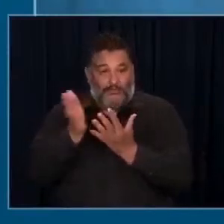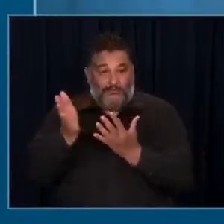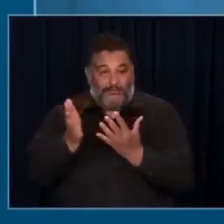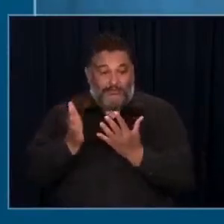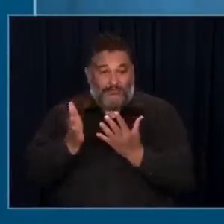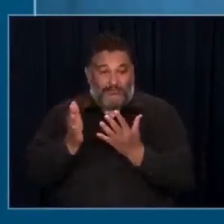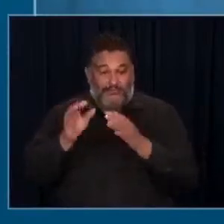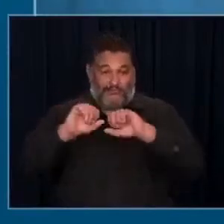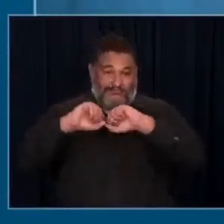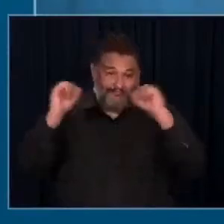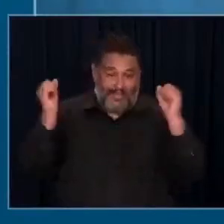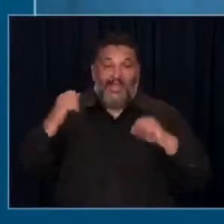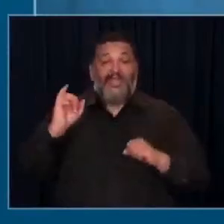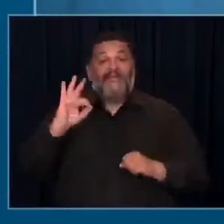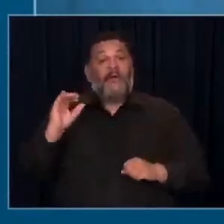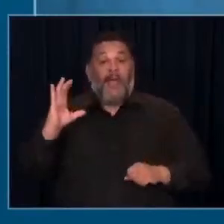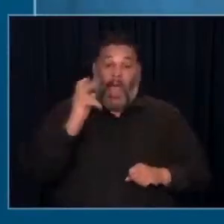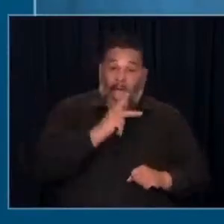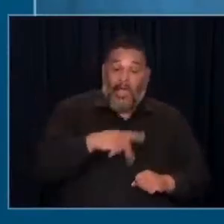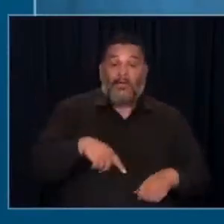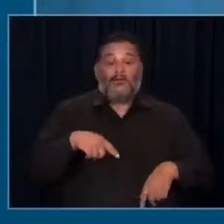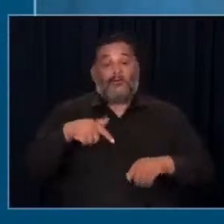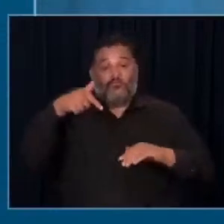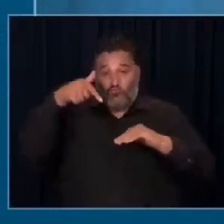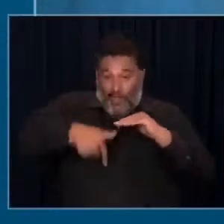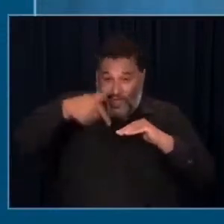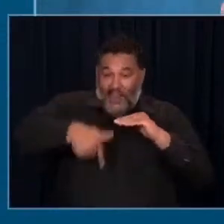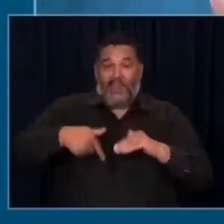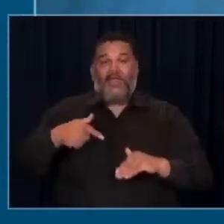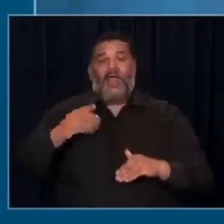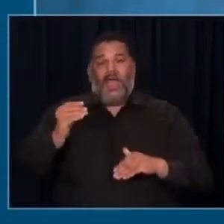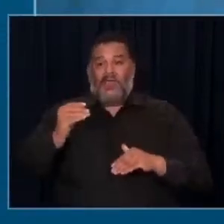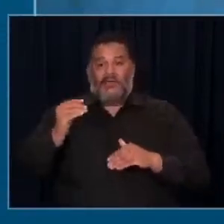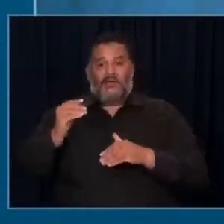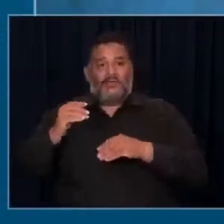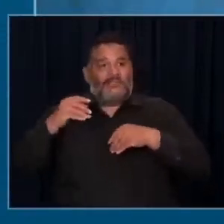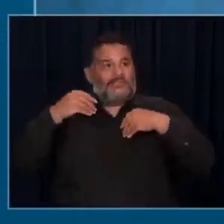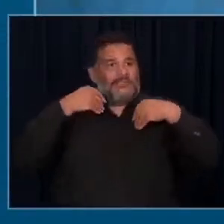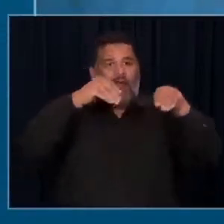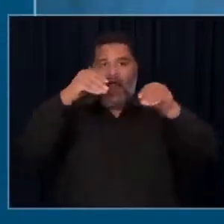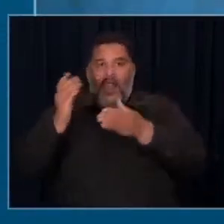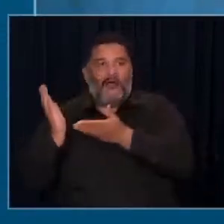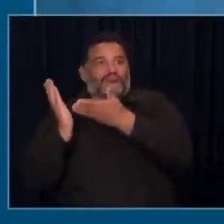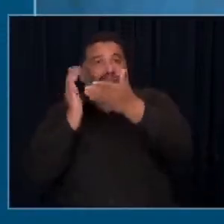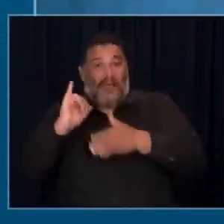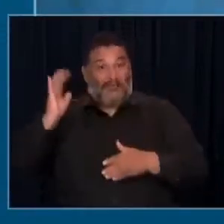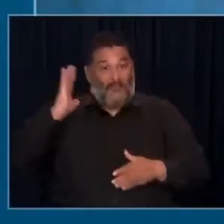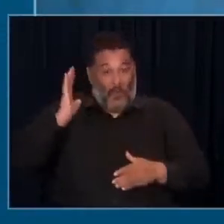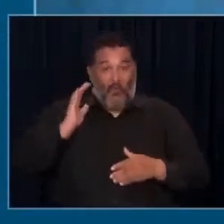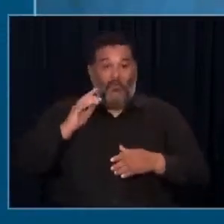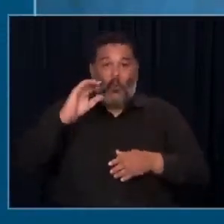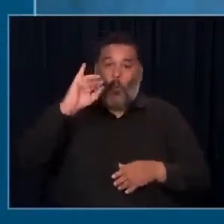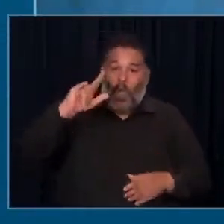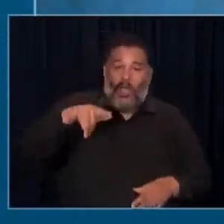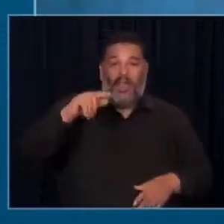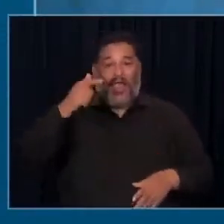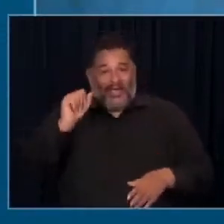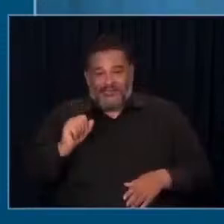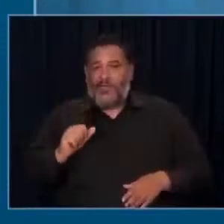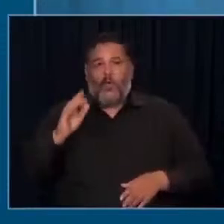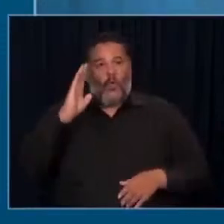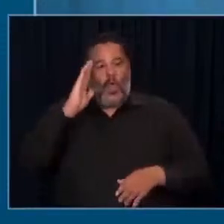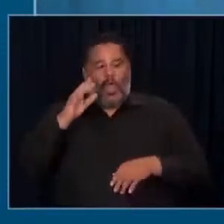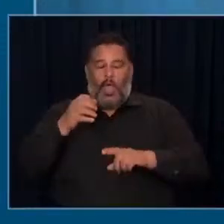to drilling and we go back to being exporter of our oil and gas, this is something that will actually affect